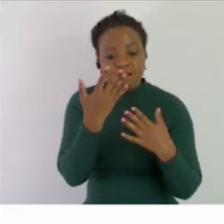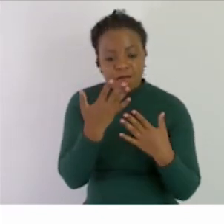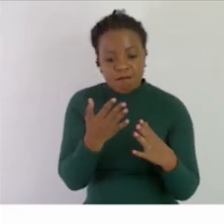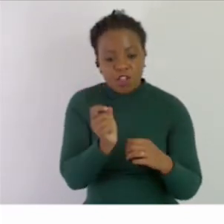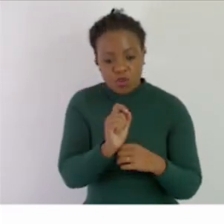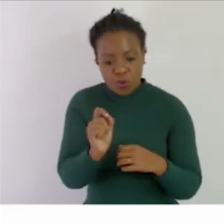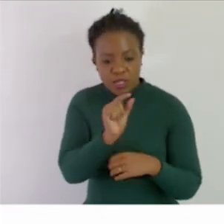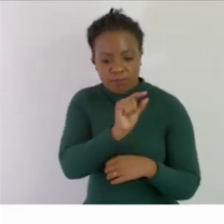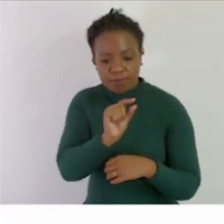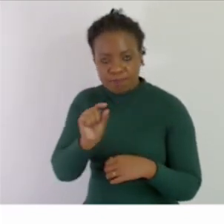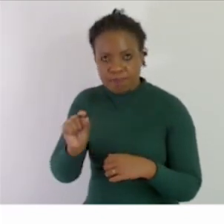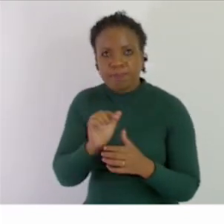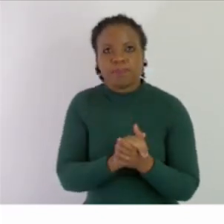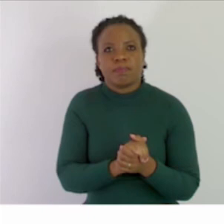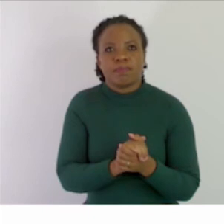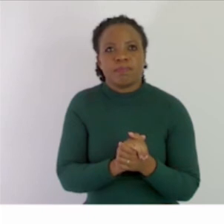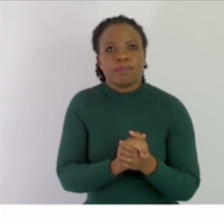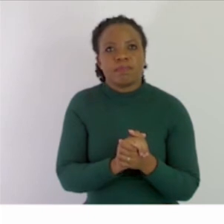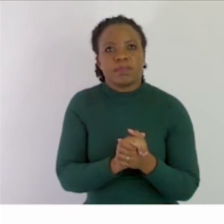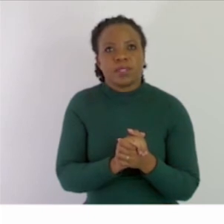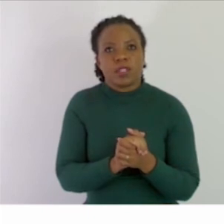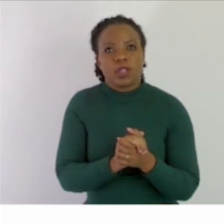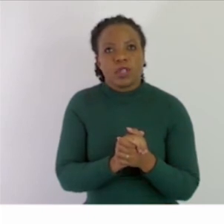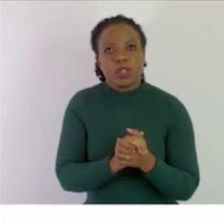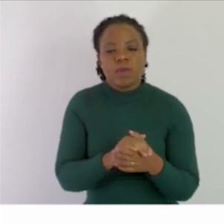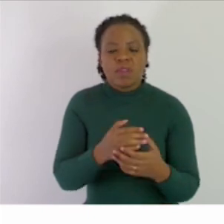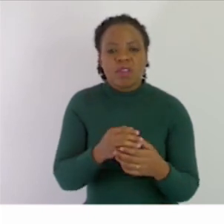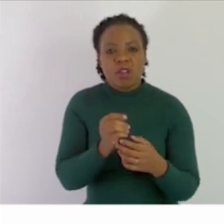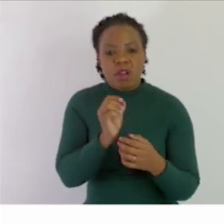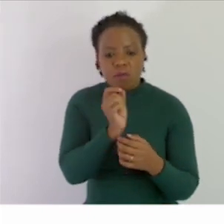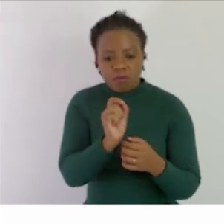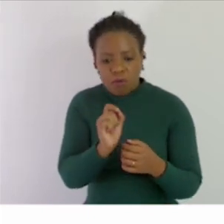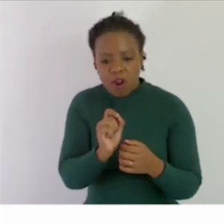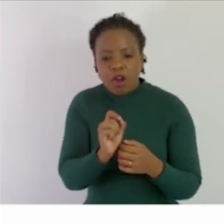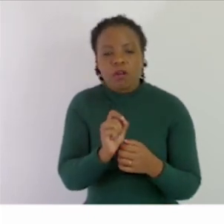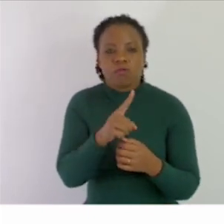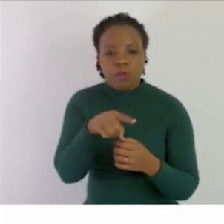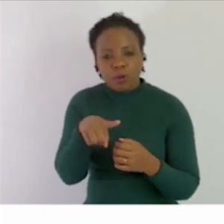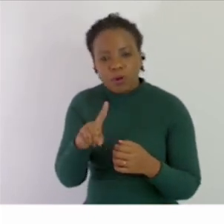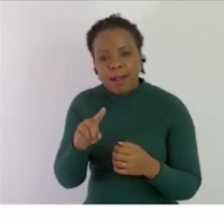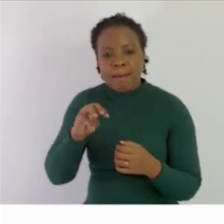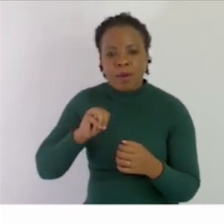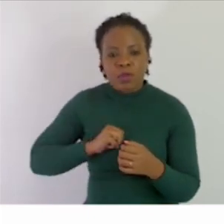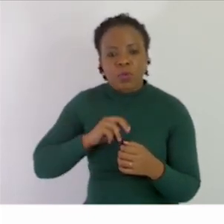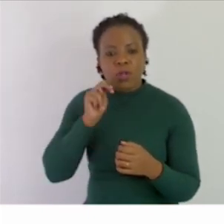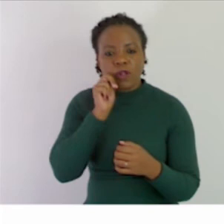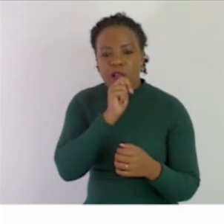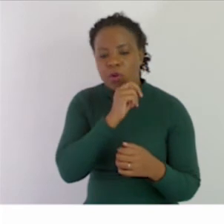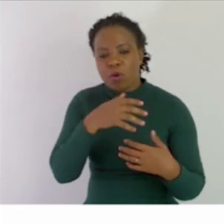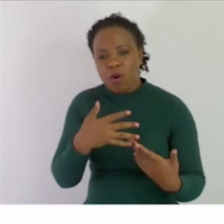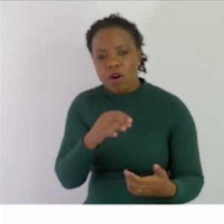Fill in the correct masculine or feminine noun in the spaces